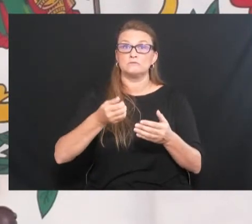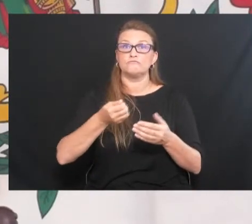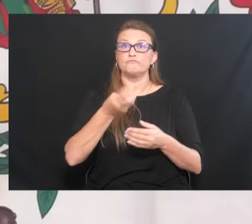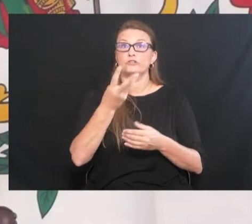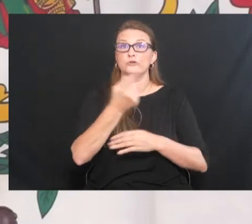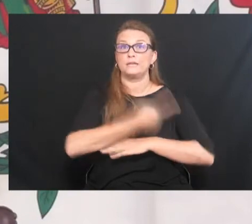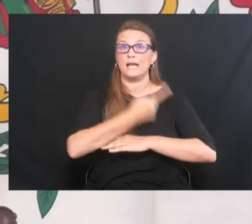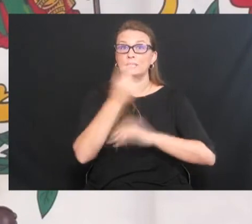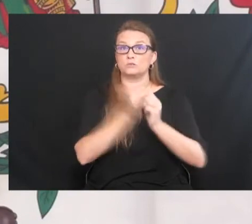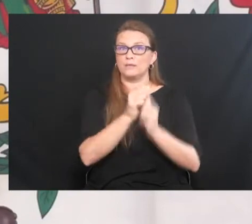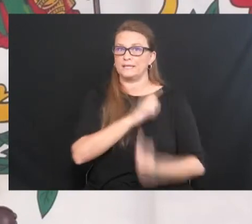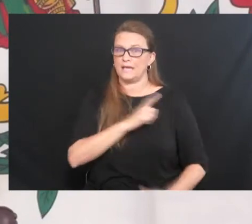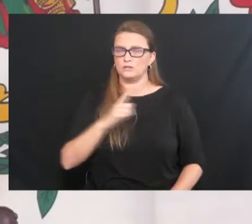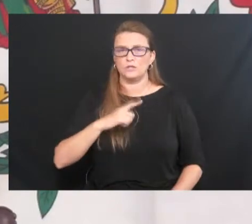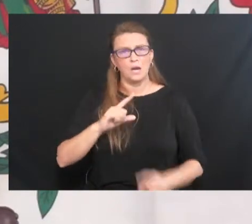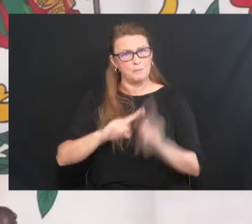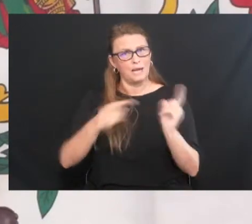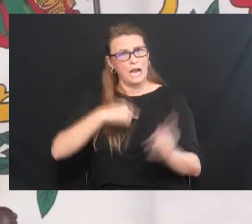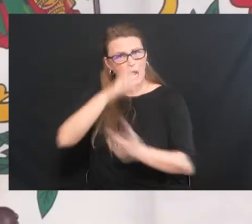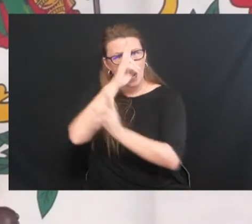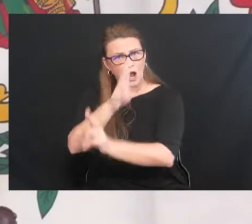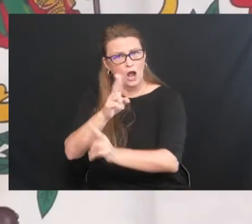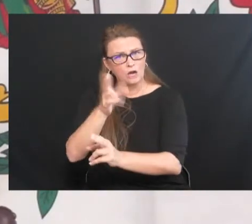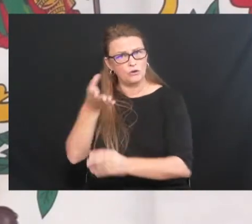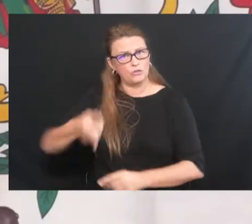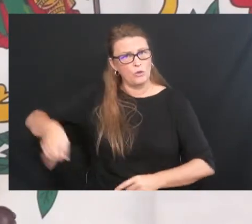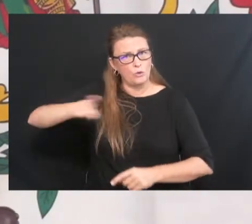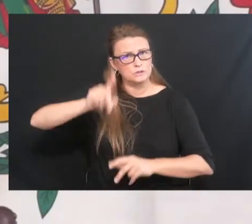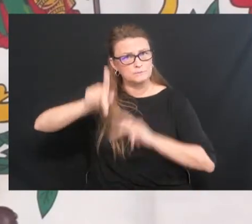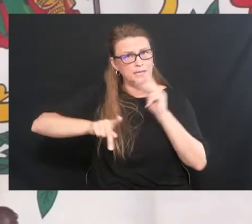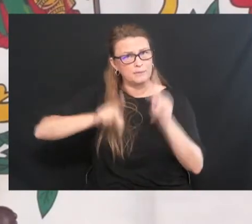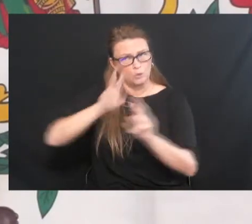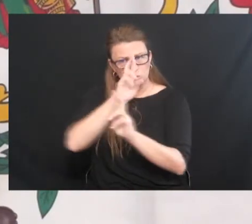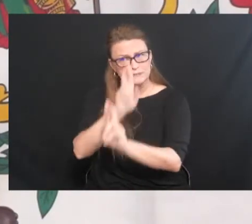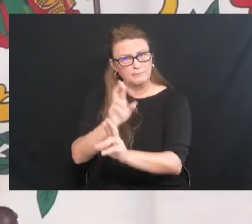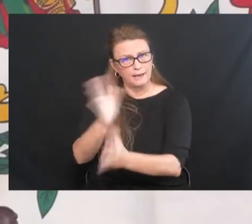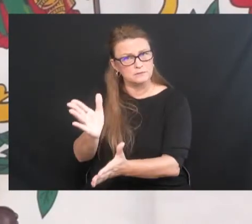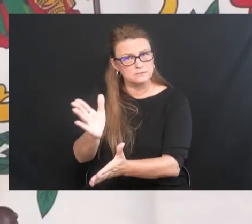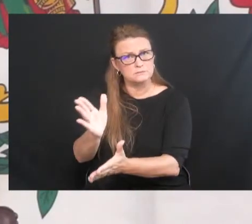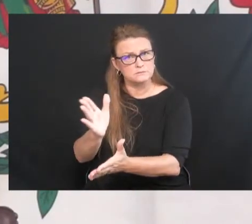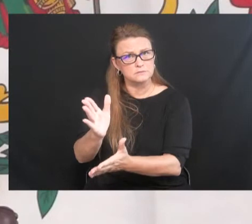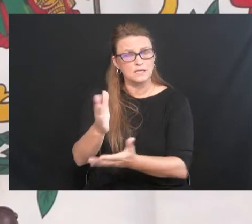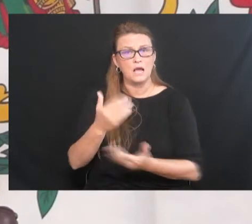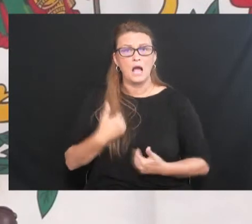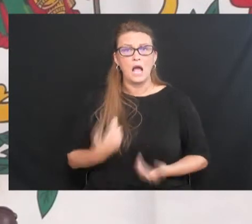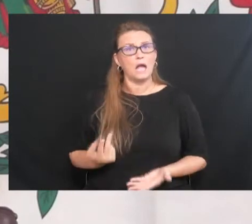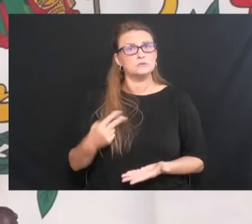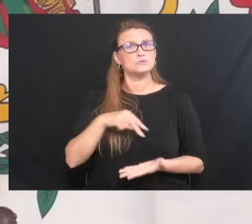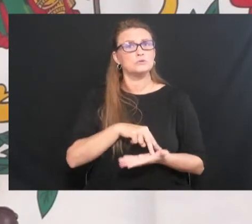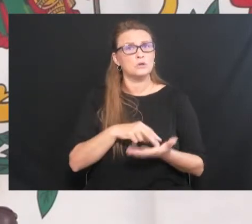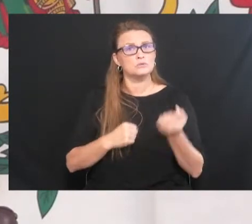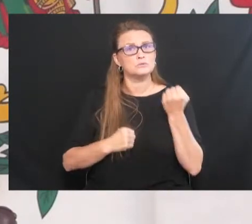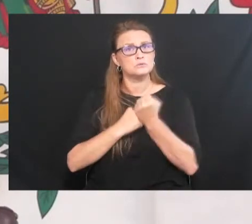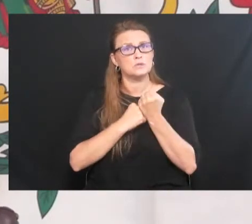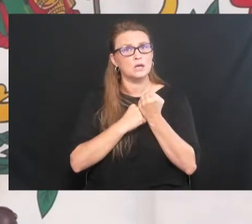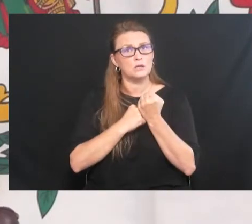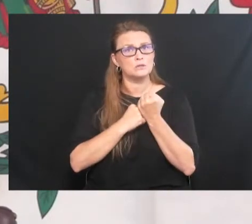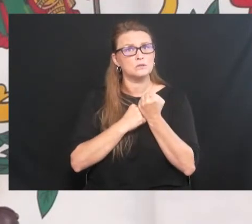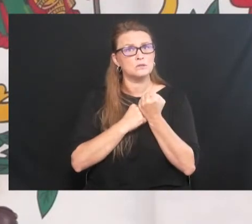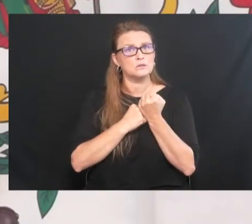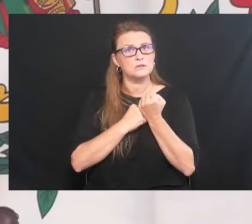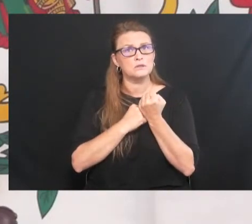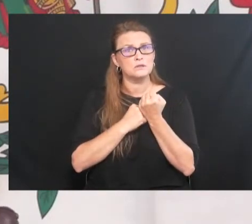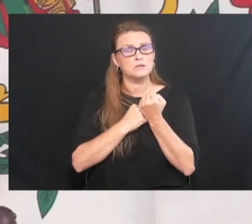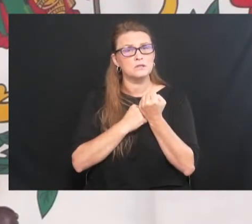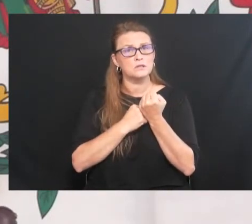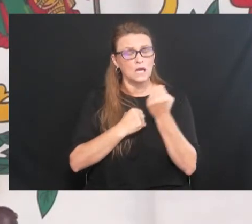here, but I want to honor those people and I want to respect those folks and everything. I've stood up and I've stood steadfast. I